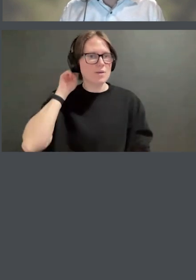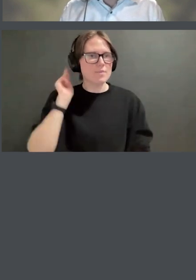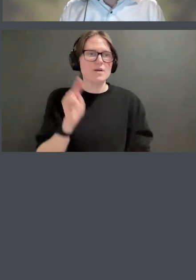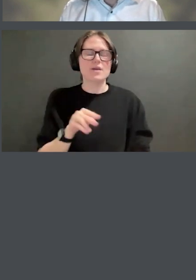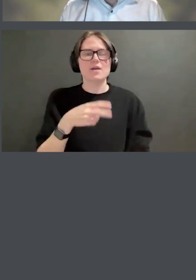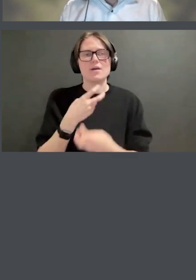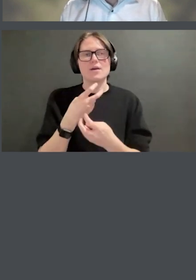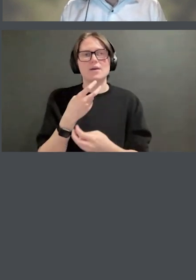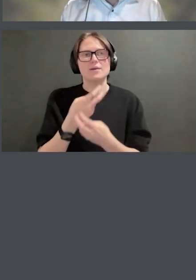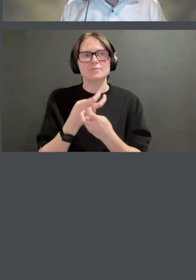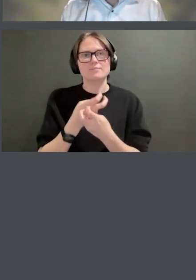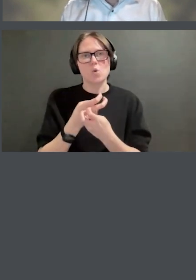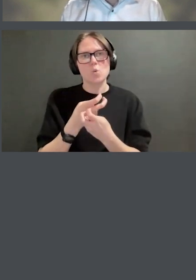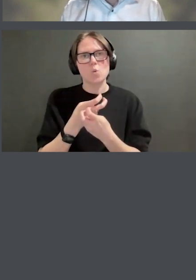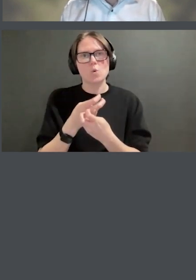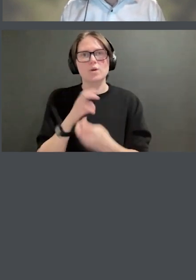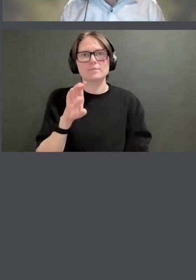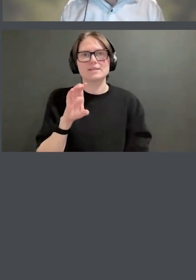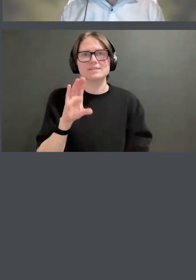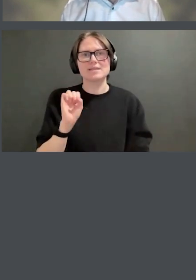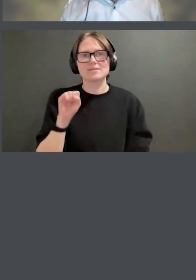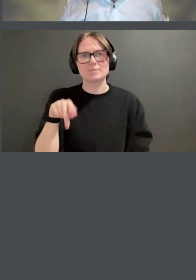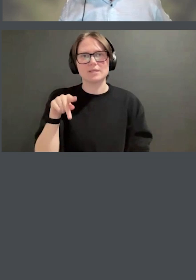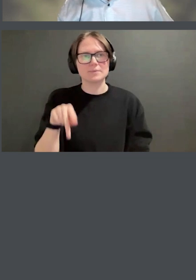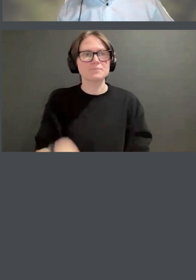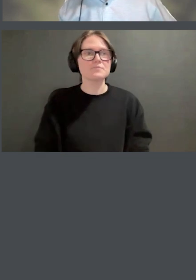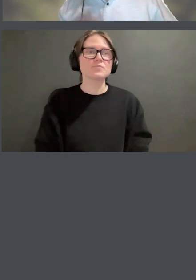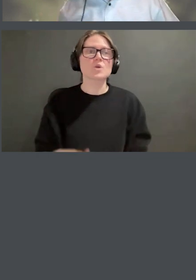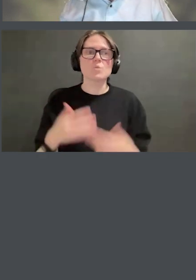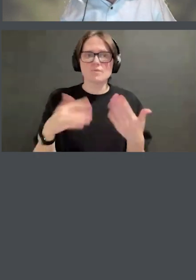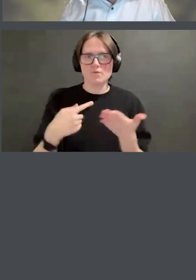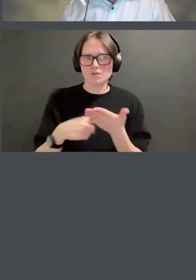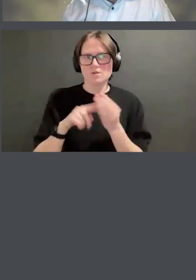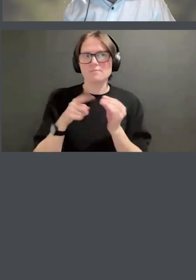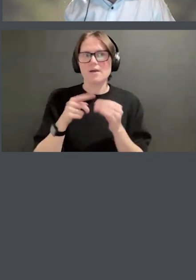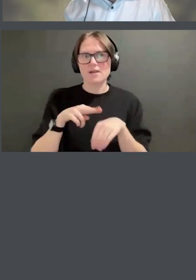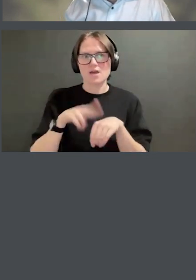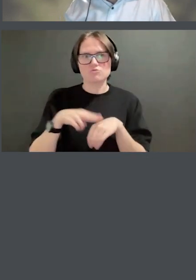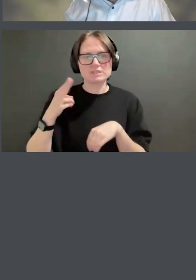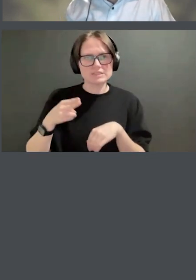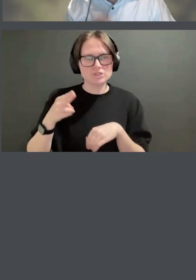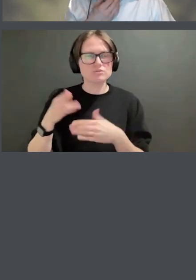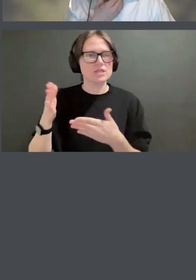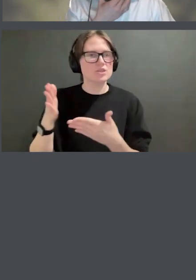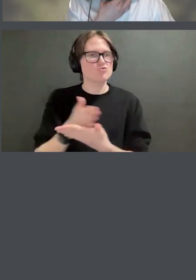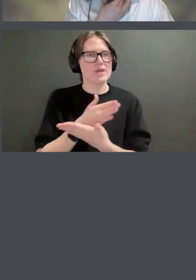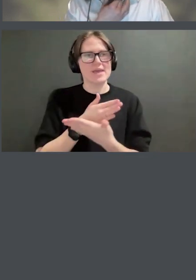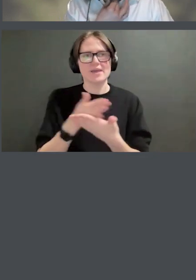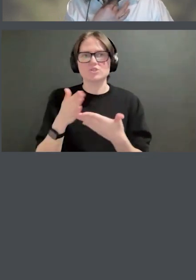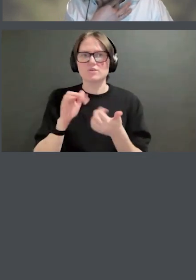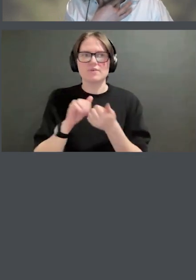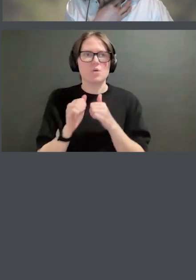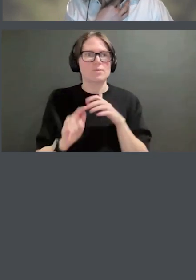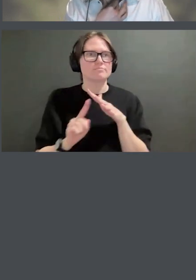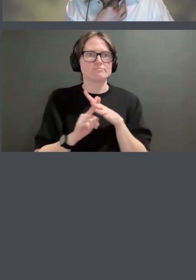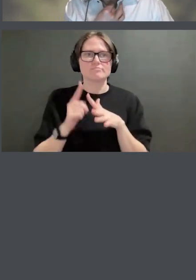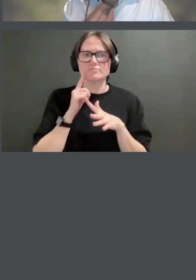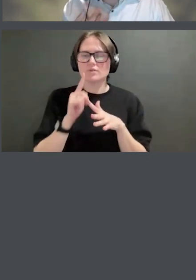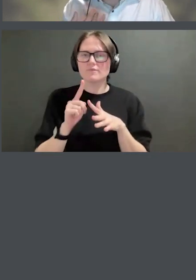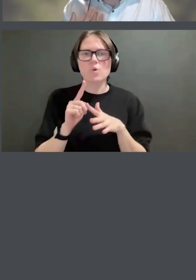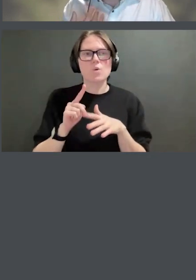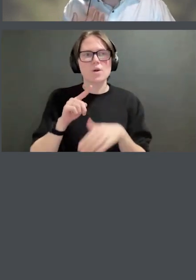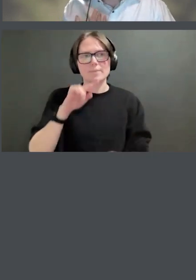processor. We've already talked about the natural history and the range of presentation for pediatric unilateral hearing